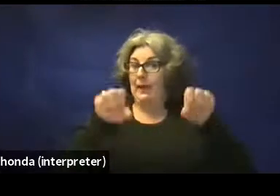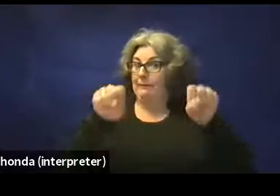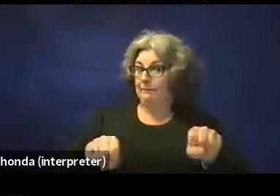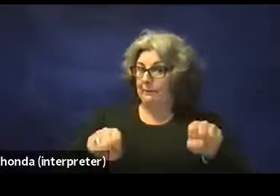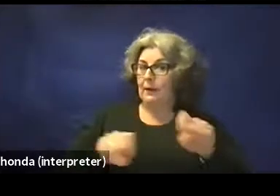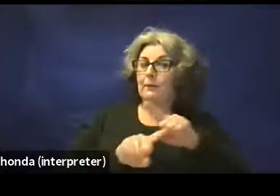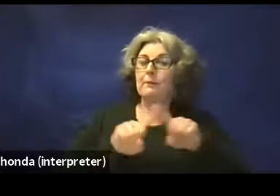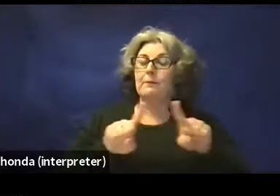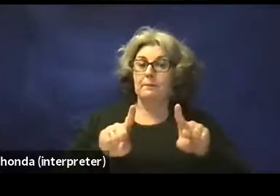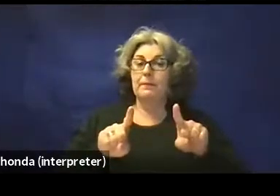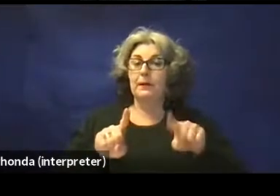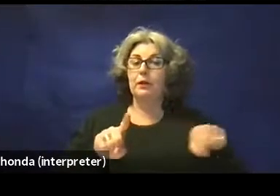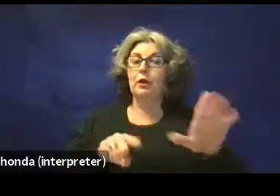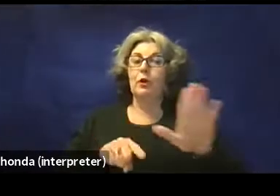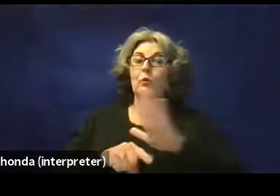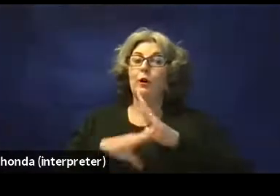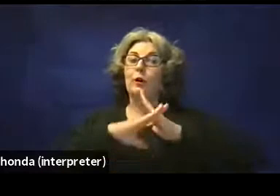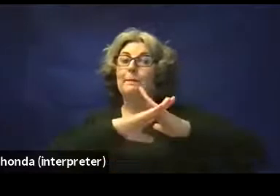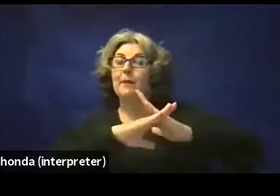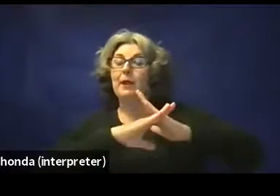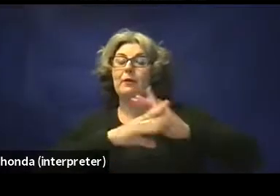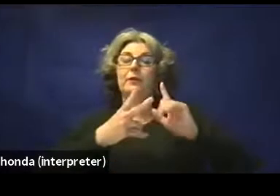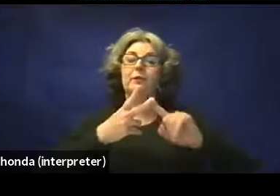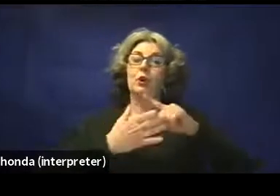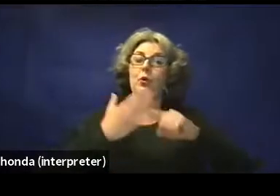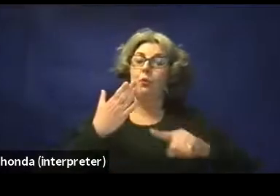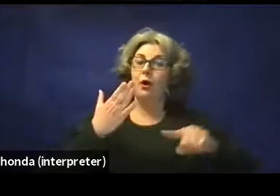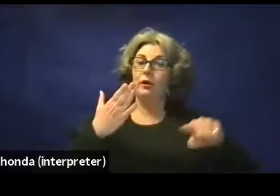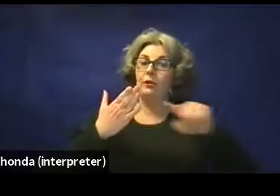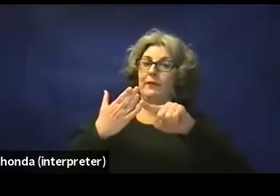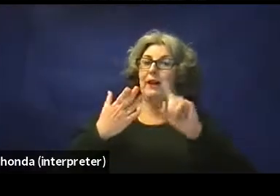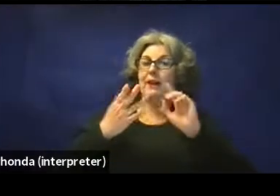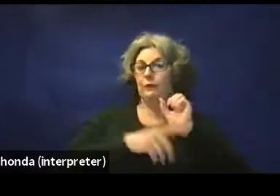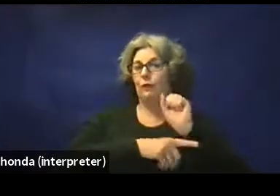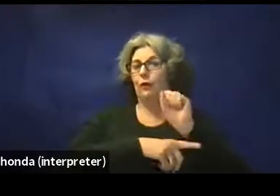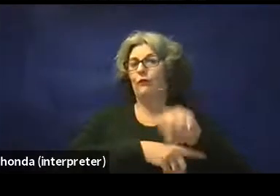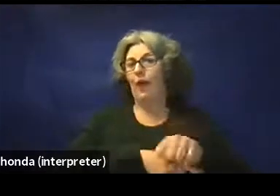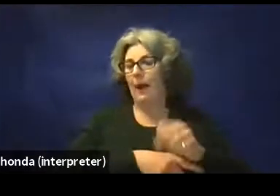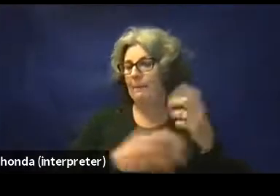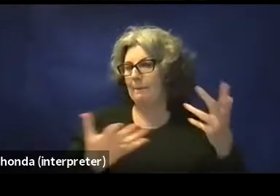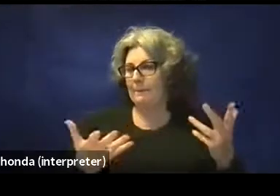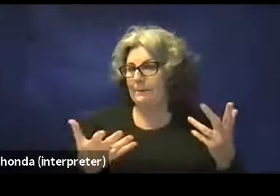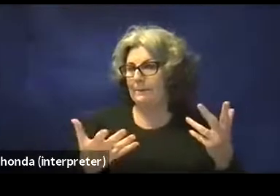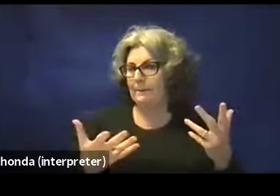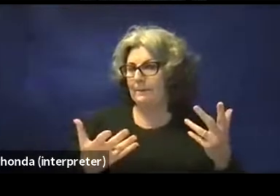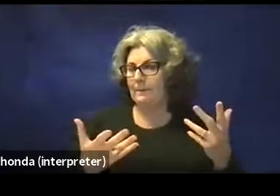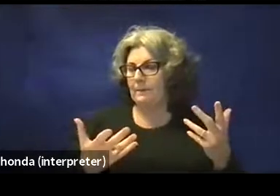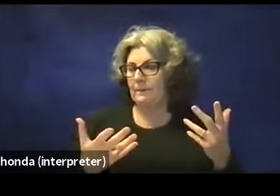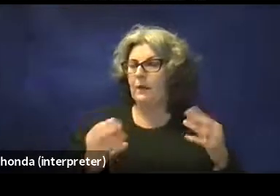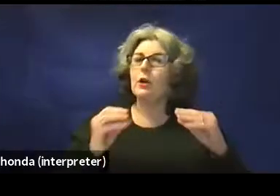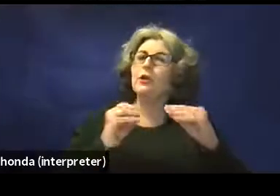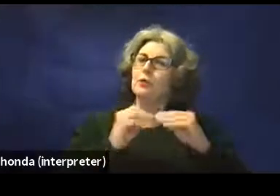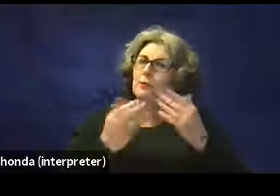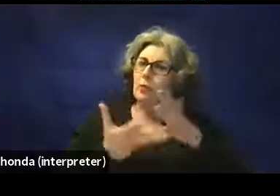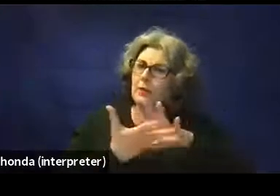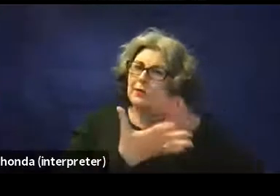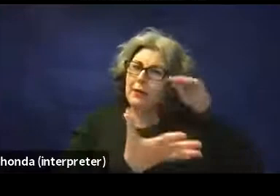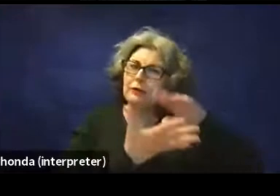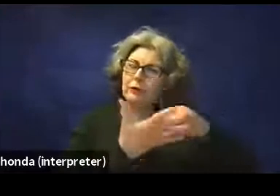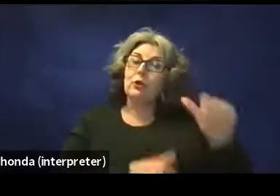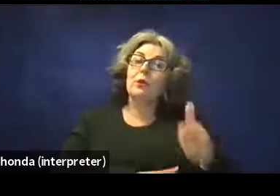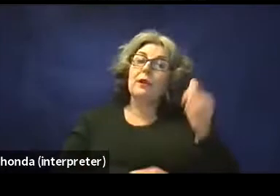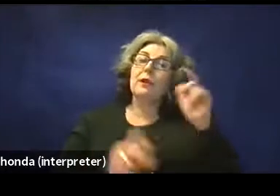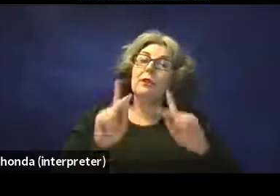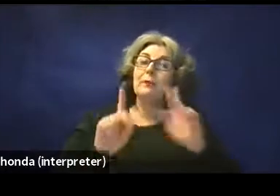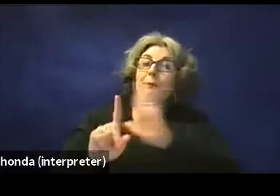more, what is the sort of barriers and what are the things that they're having to overcome. And so I think the more that you learn what other